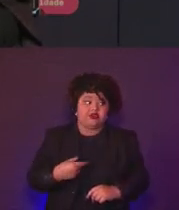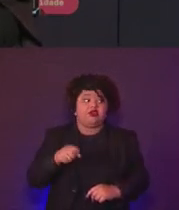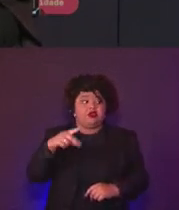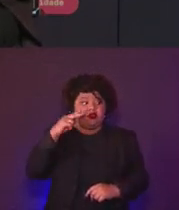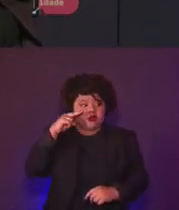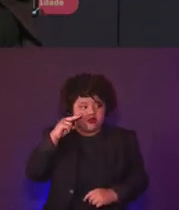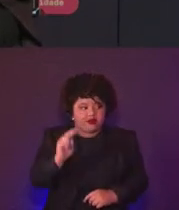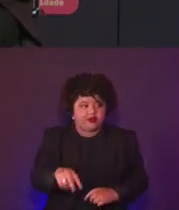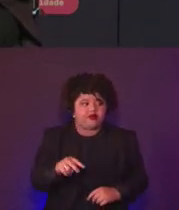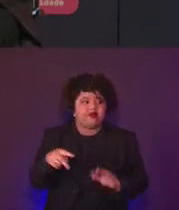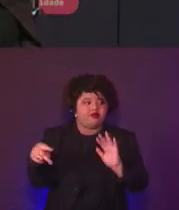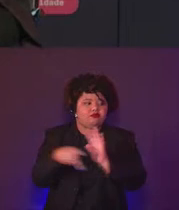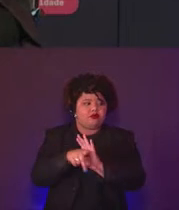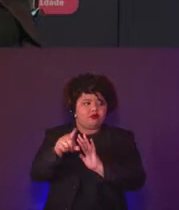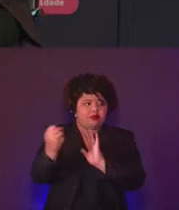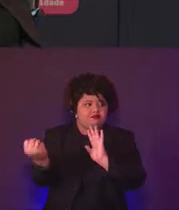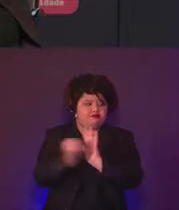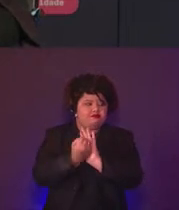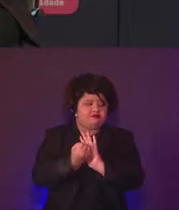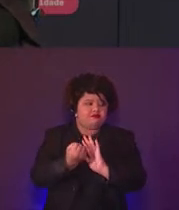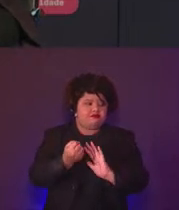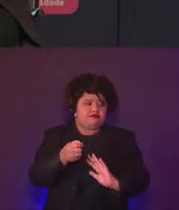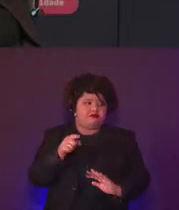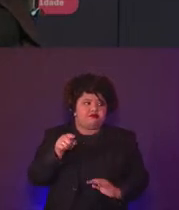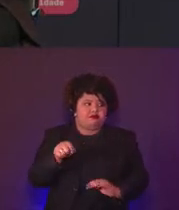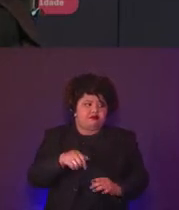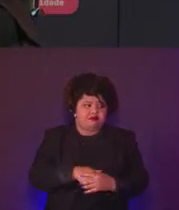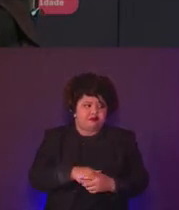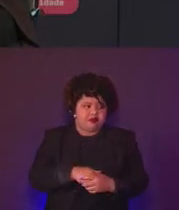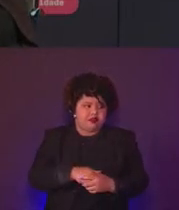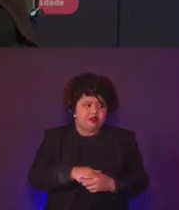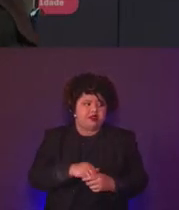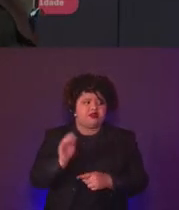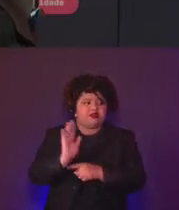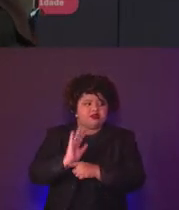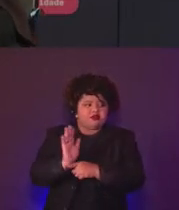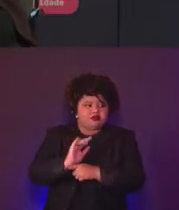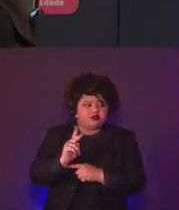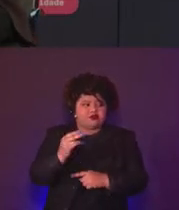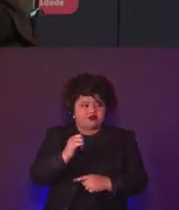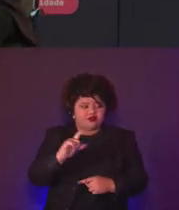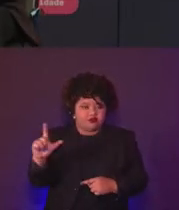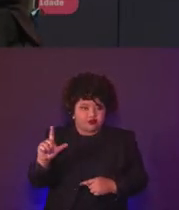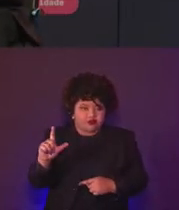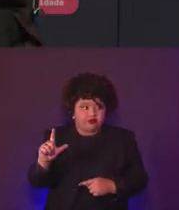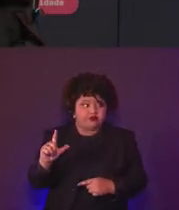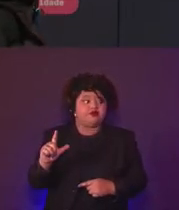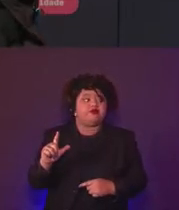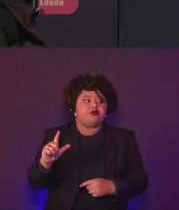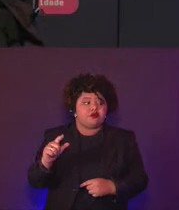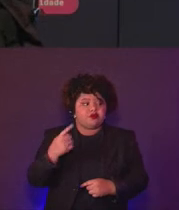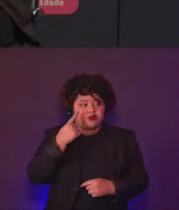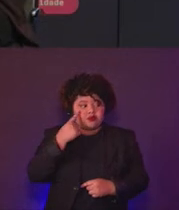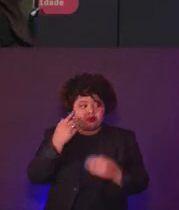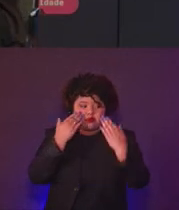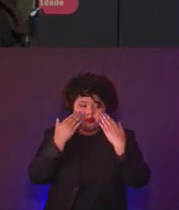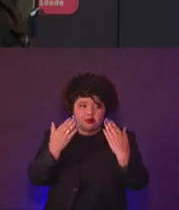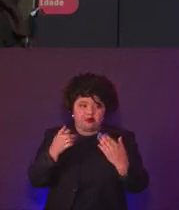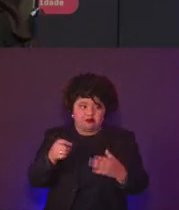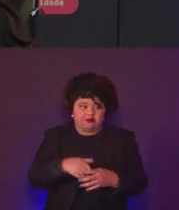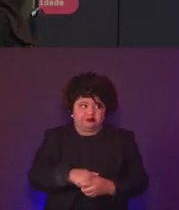McIntosh. She writes one of the blurbs of Phil's biography, that's exposed down there with